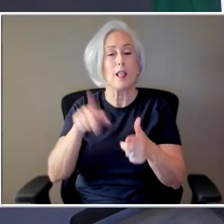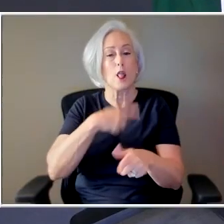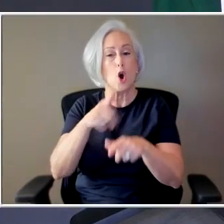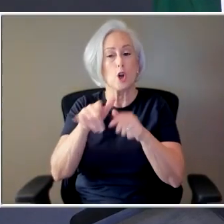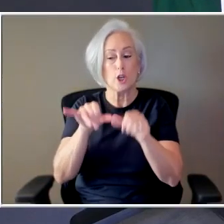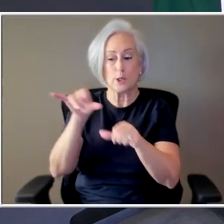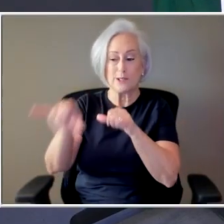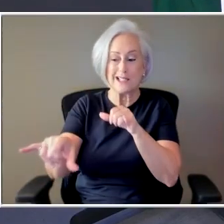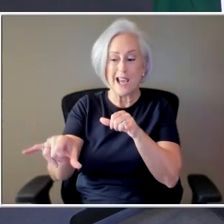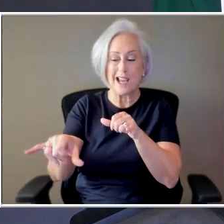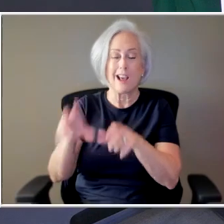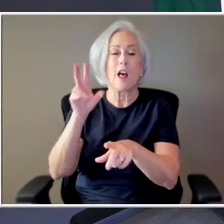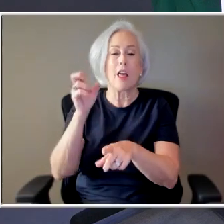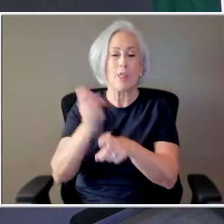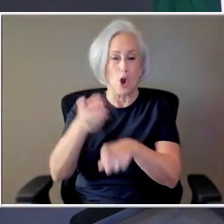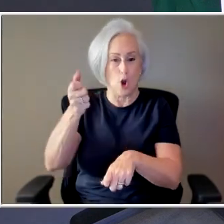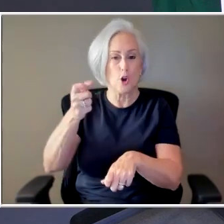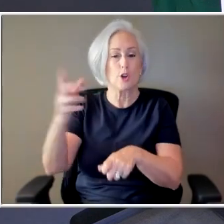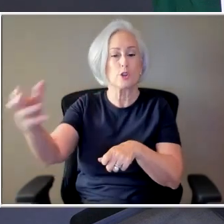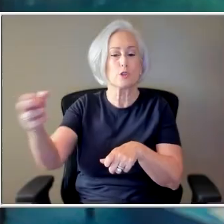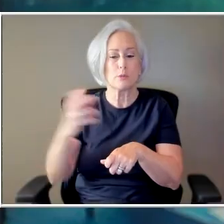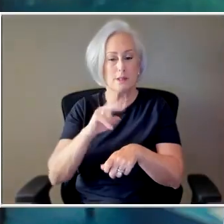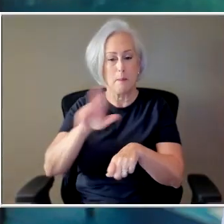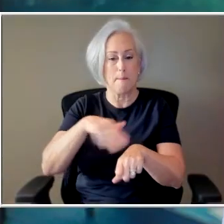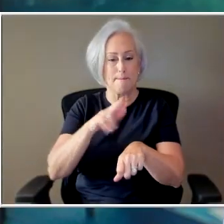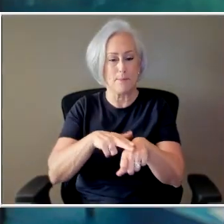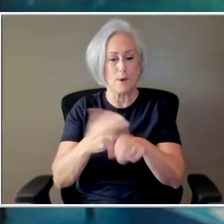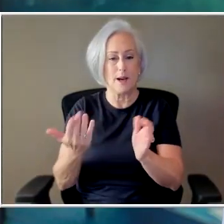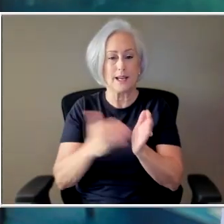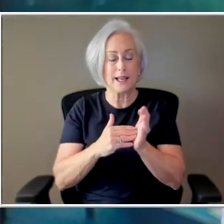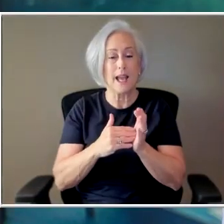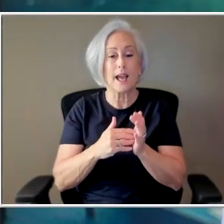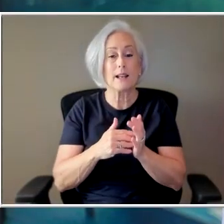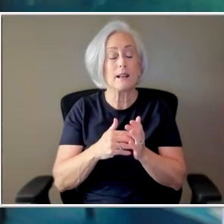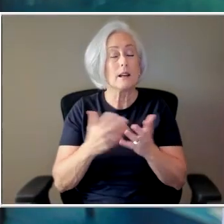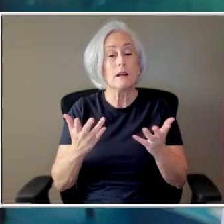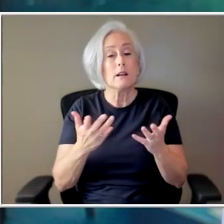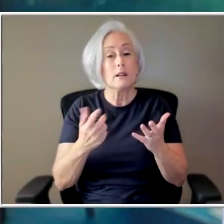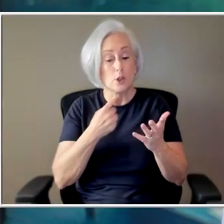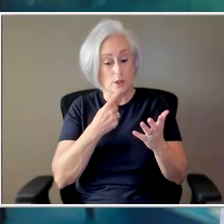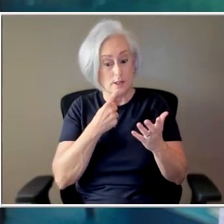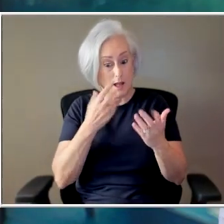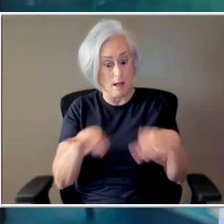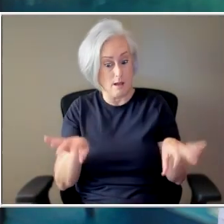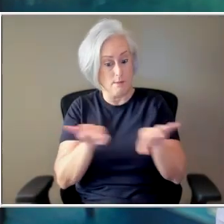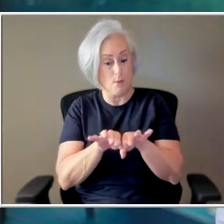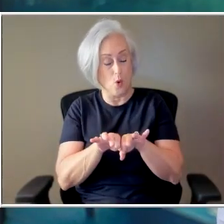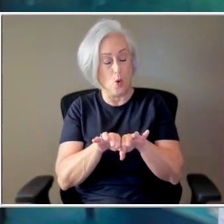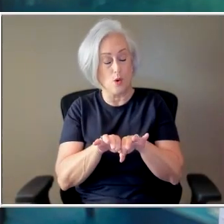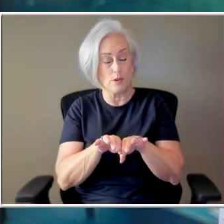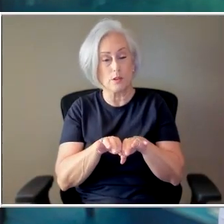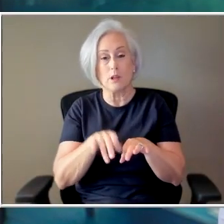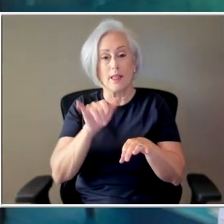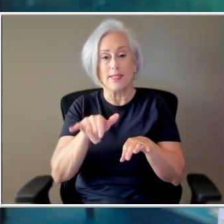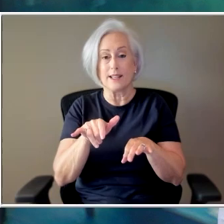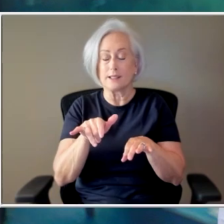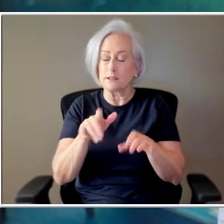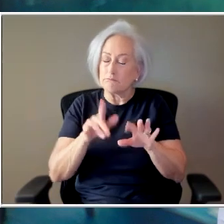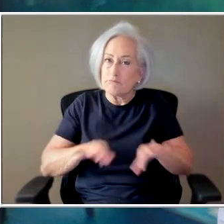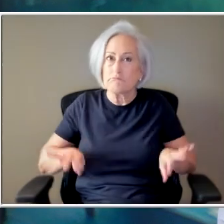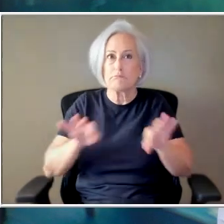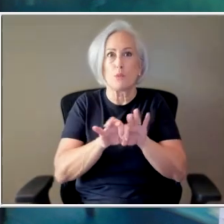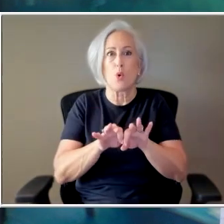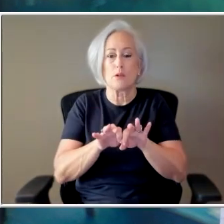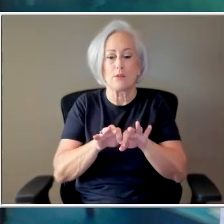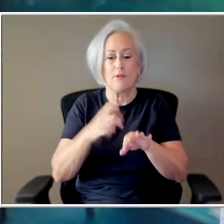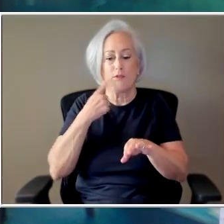are physical and occupational therapy for patients? Absolutely essential. As you heard, this is critically important to get these patients back on their